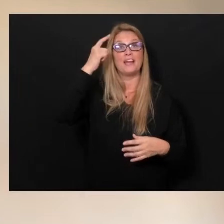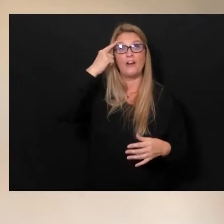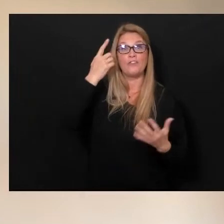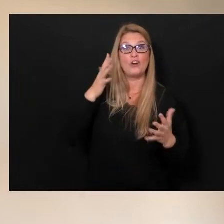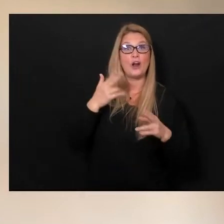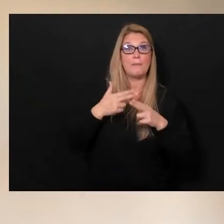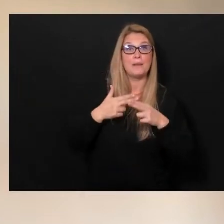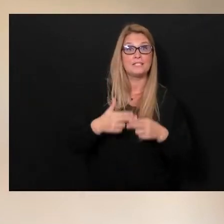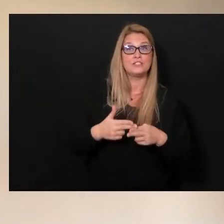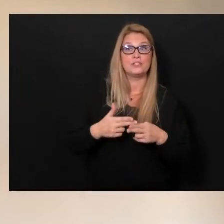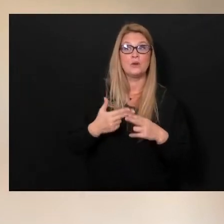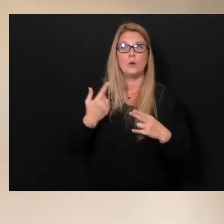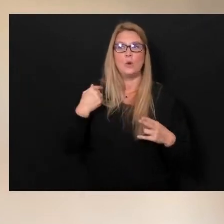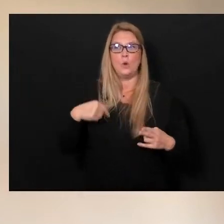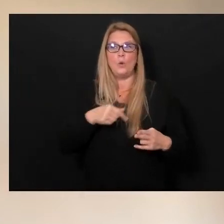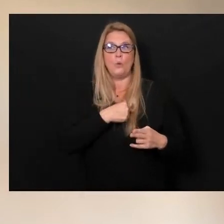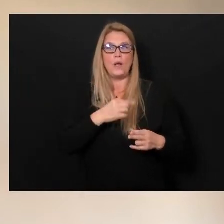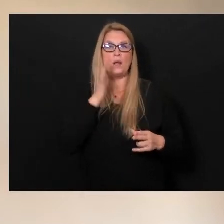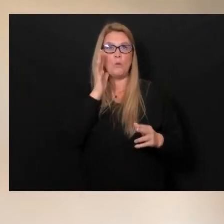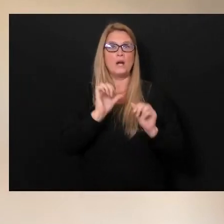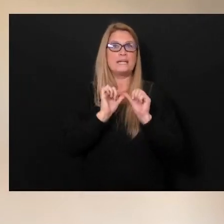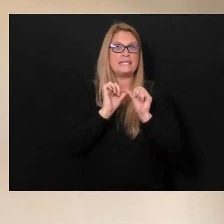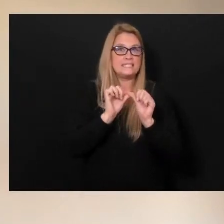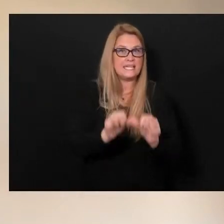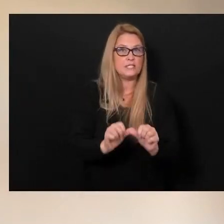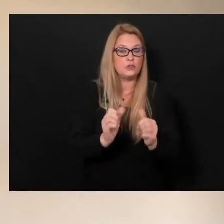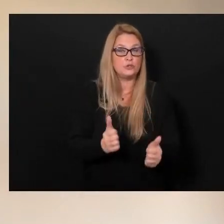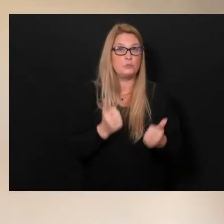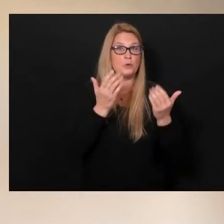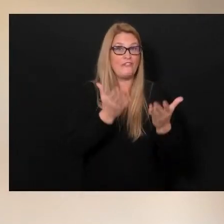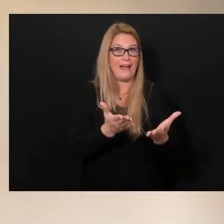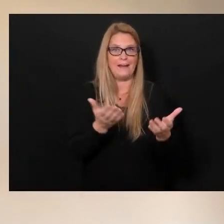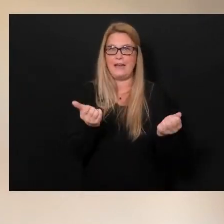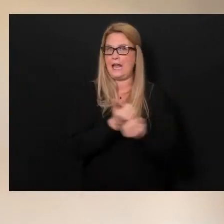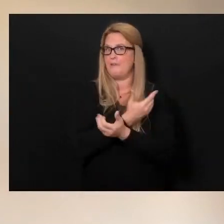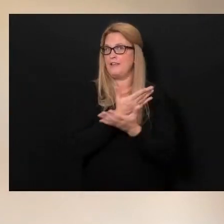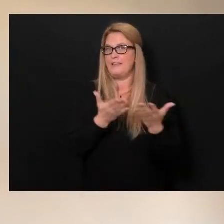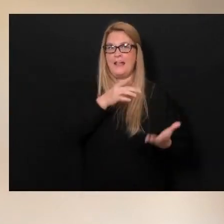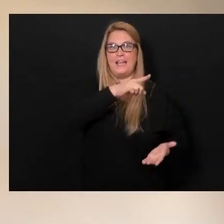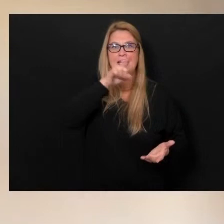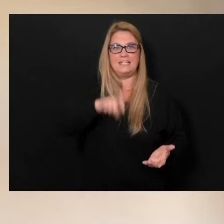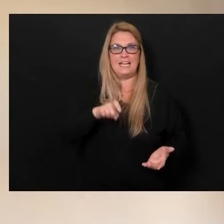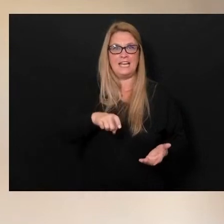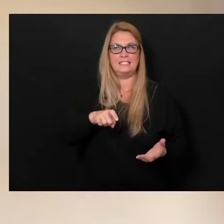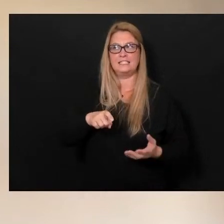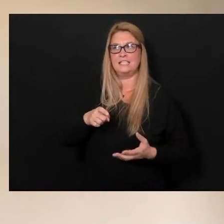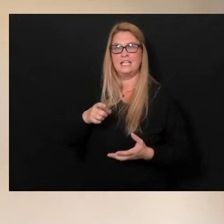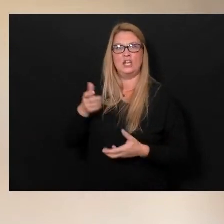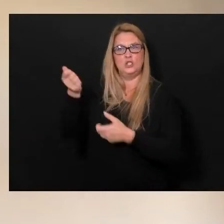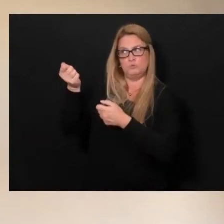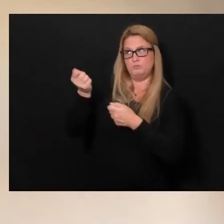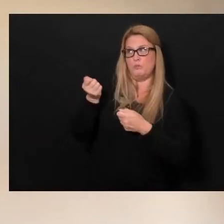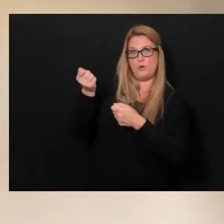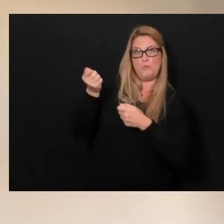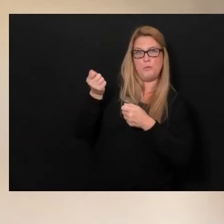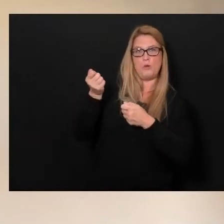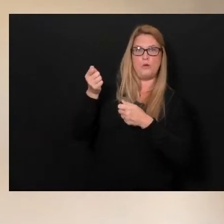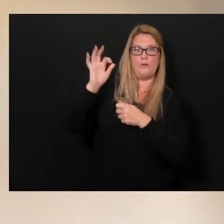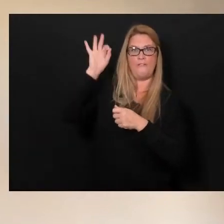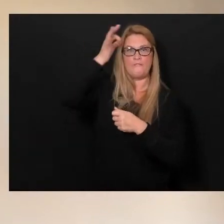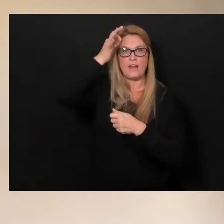out, we continue to provide him the things that he needs to press the national level to get us